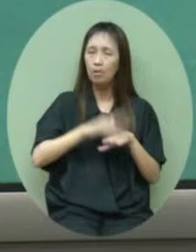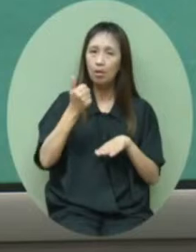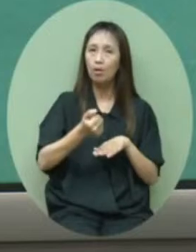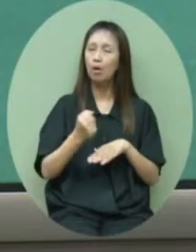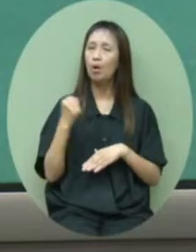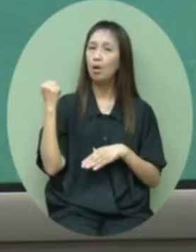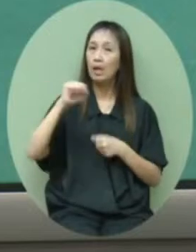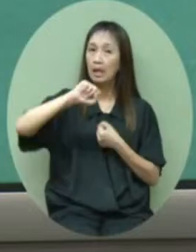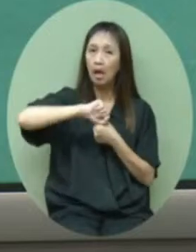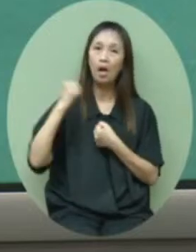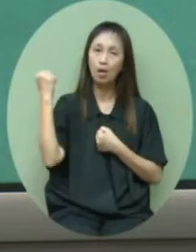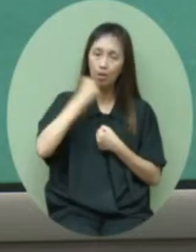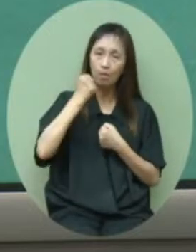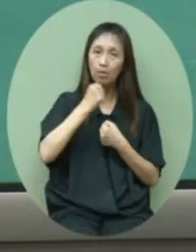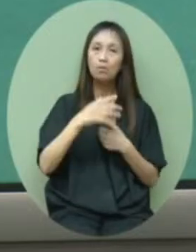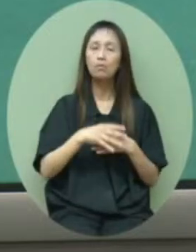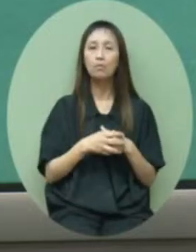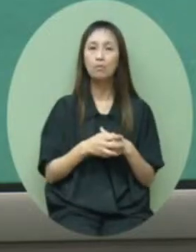so